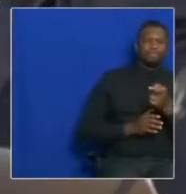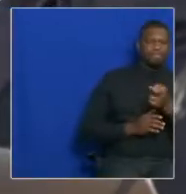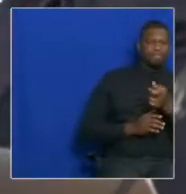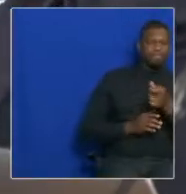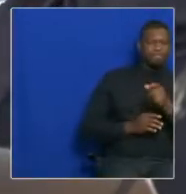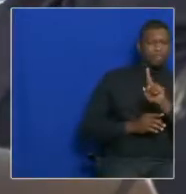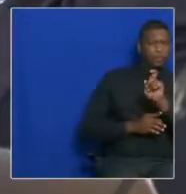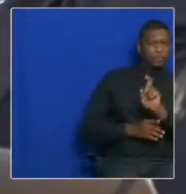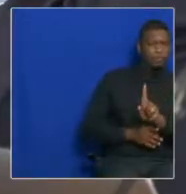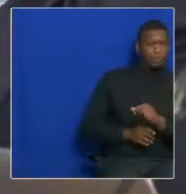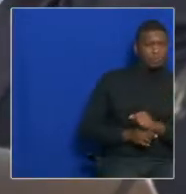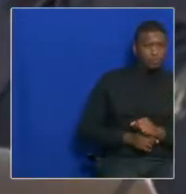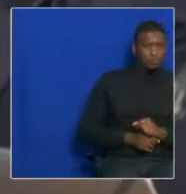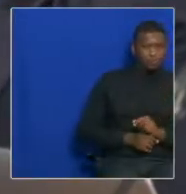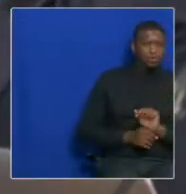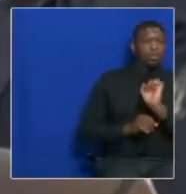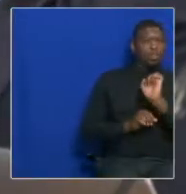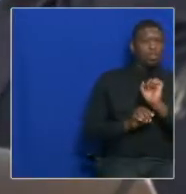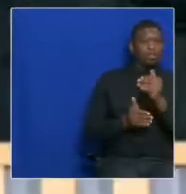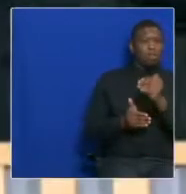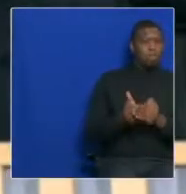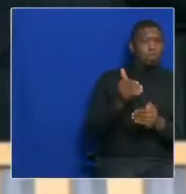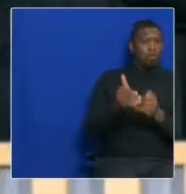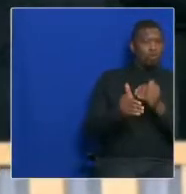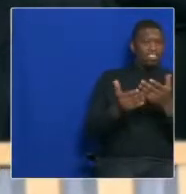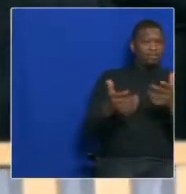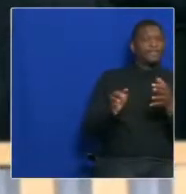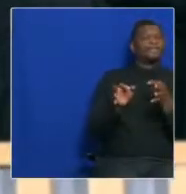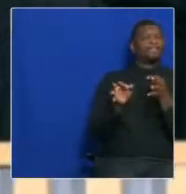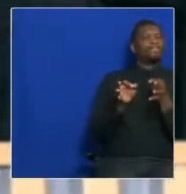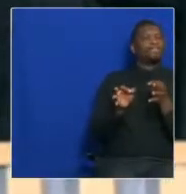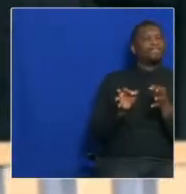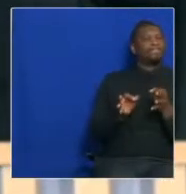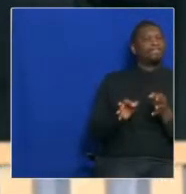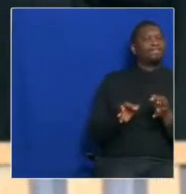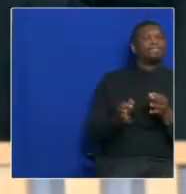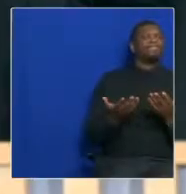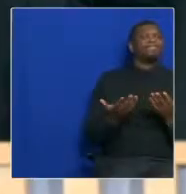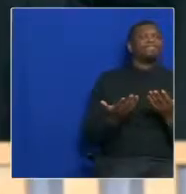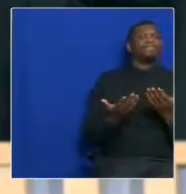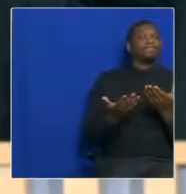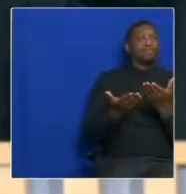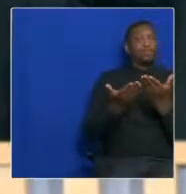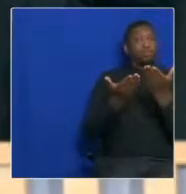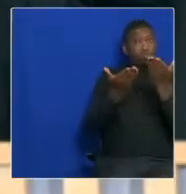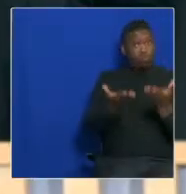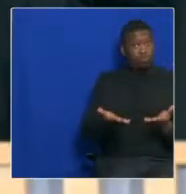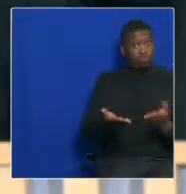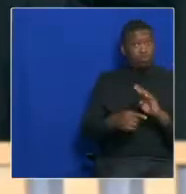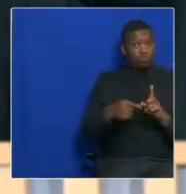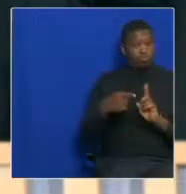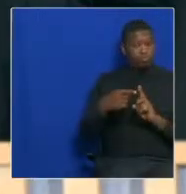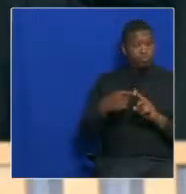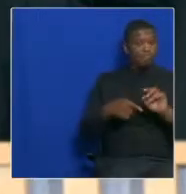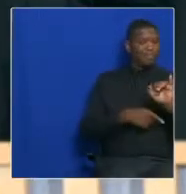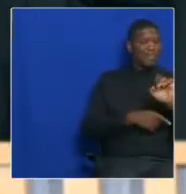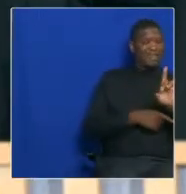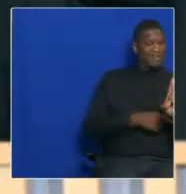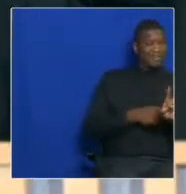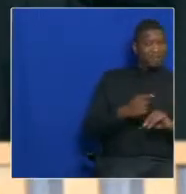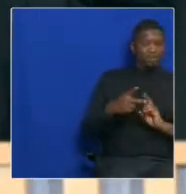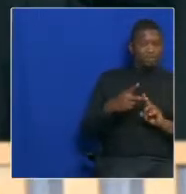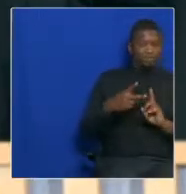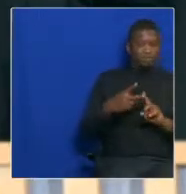this process that you describe, where you, the ID, and I think you said the DDPP would